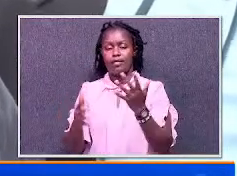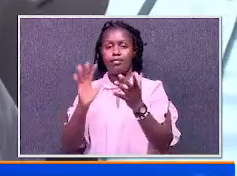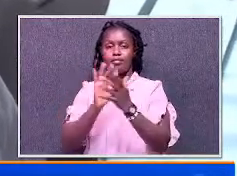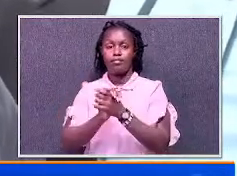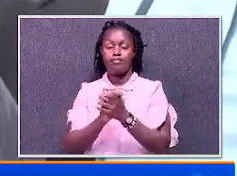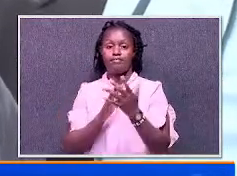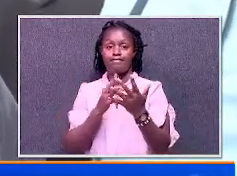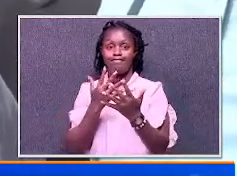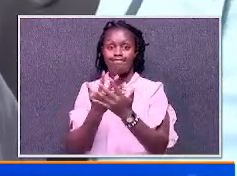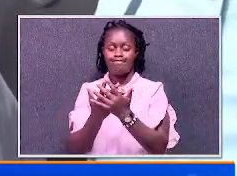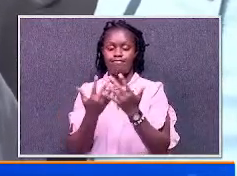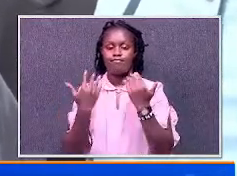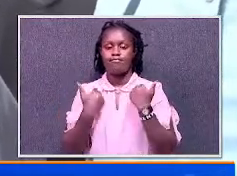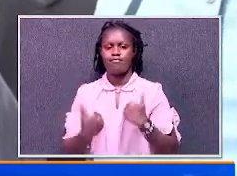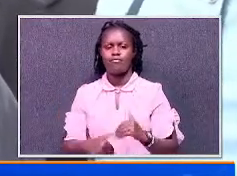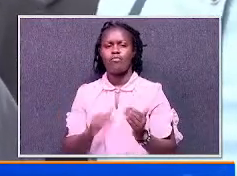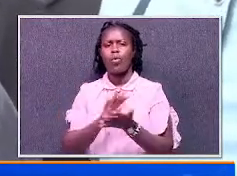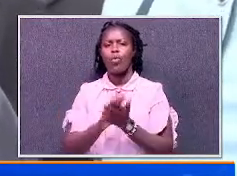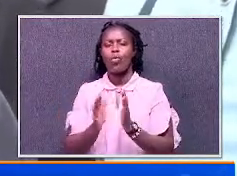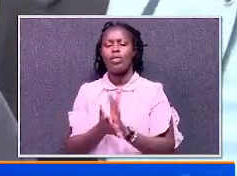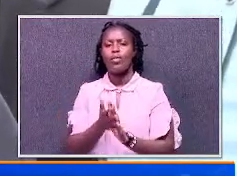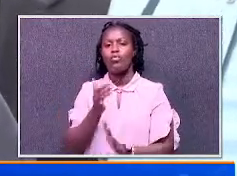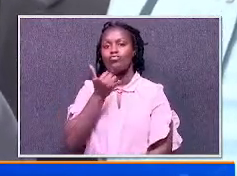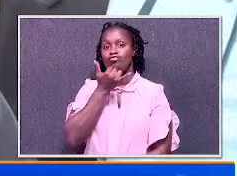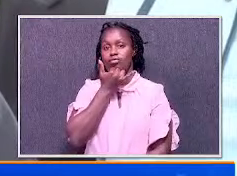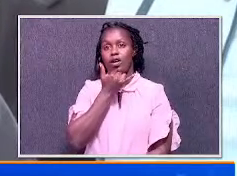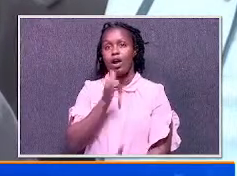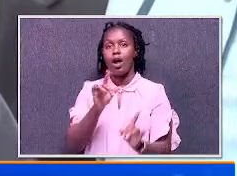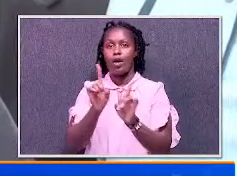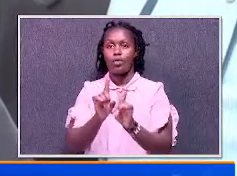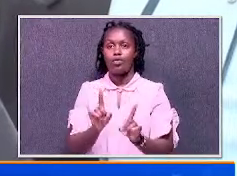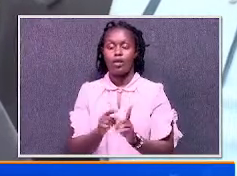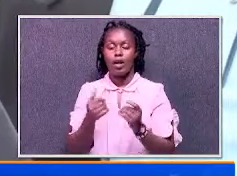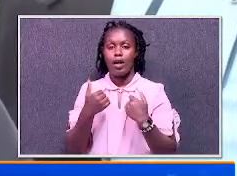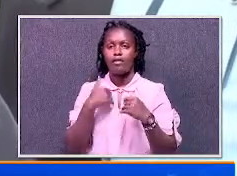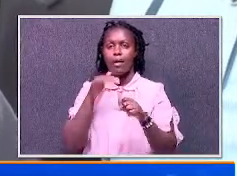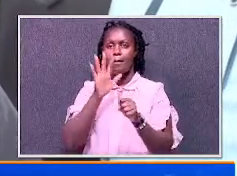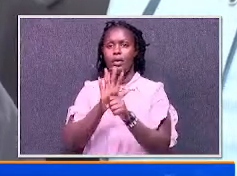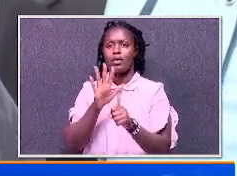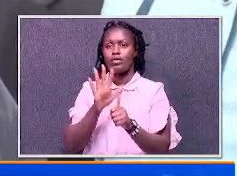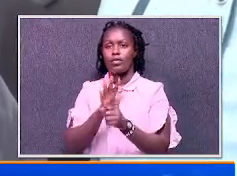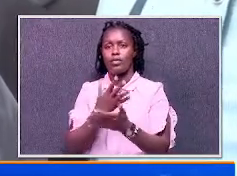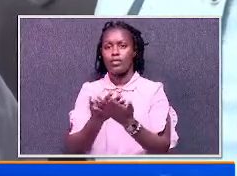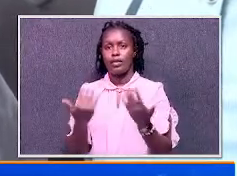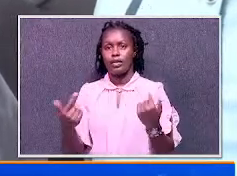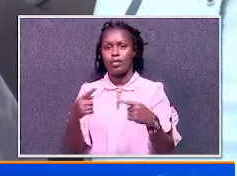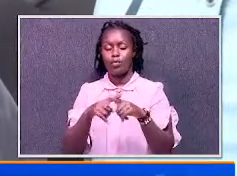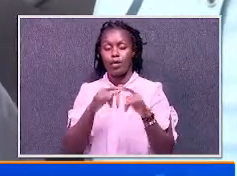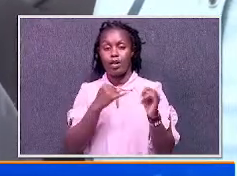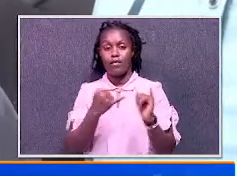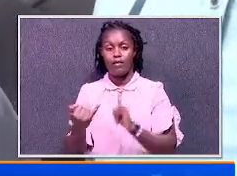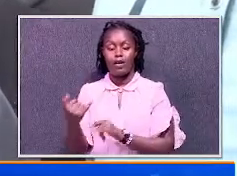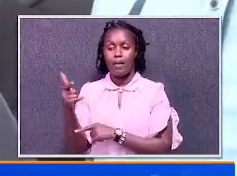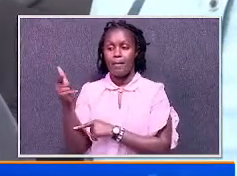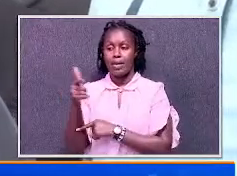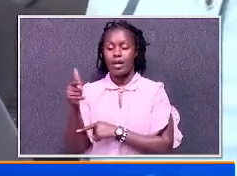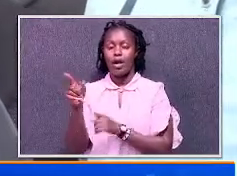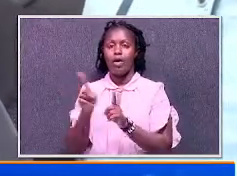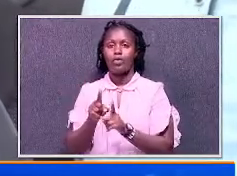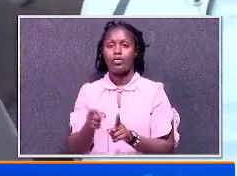ilinifunga makusudi. Na kuna mambo mengi nitakuja kuita media na